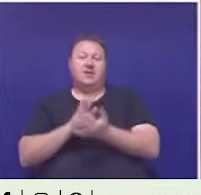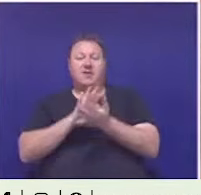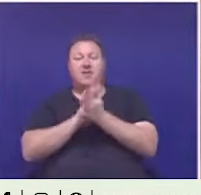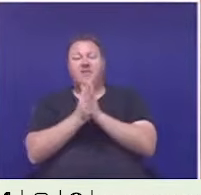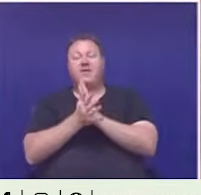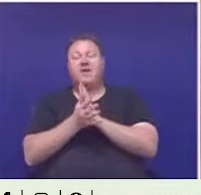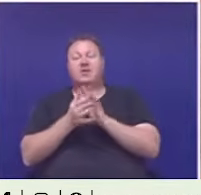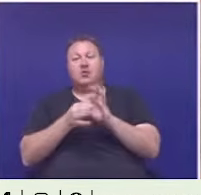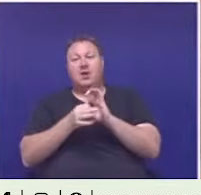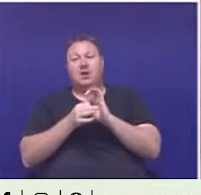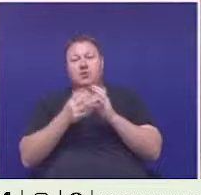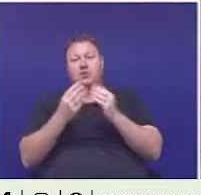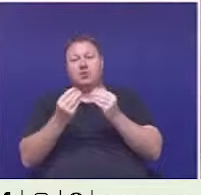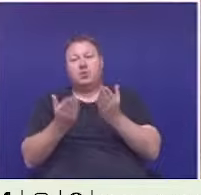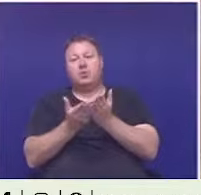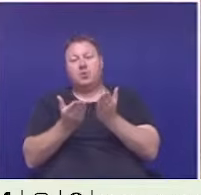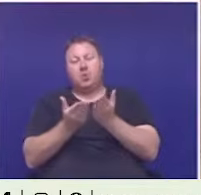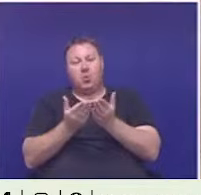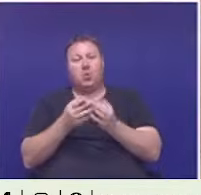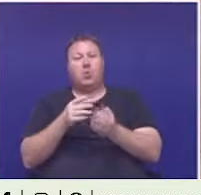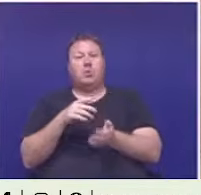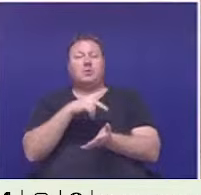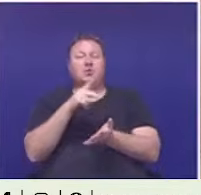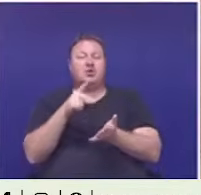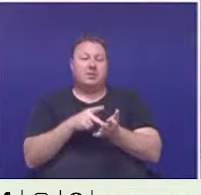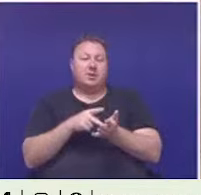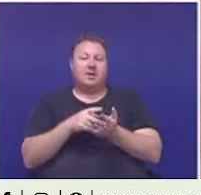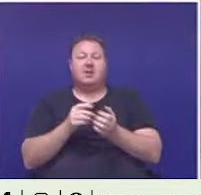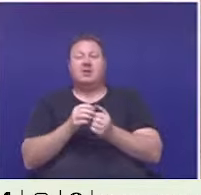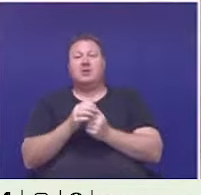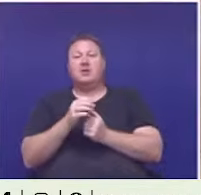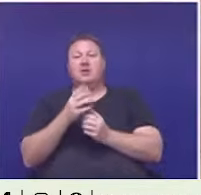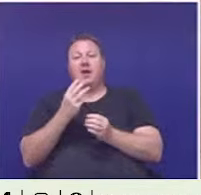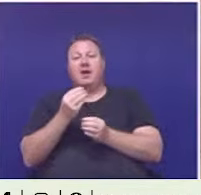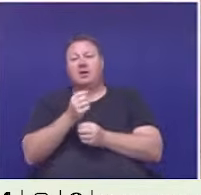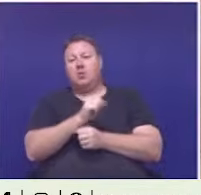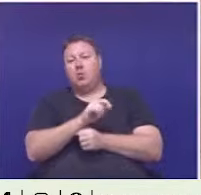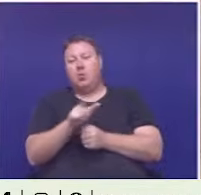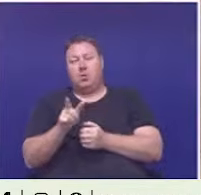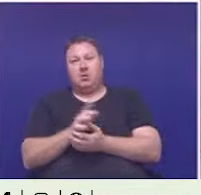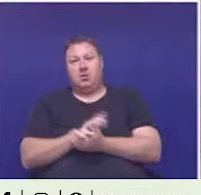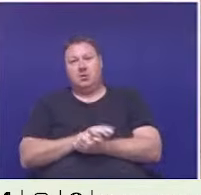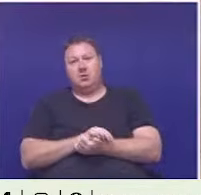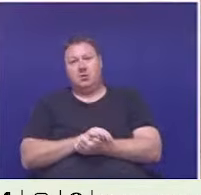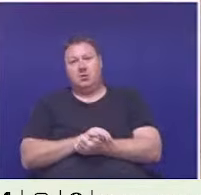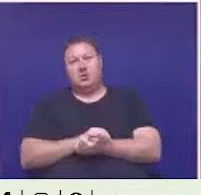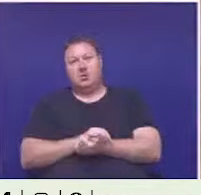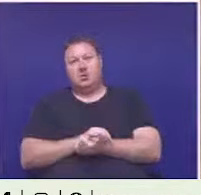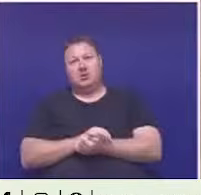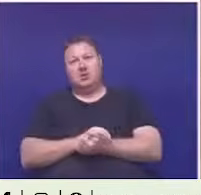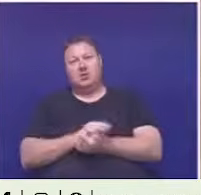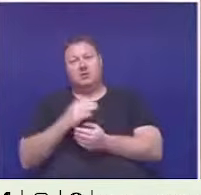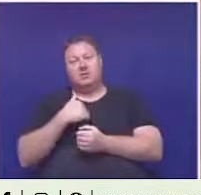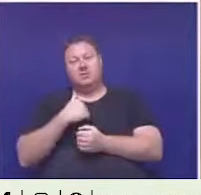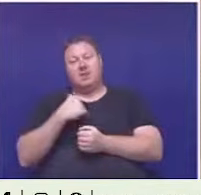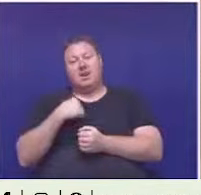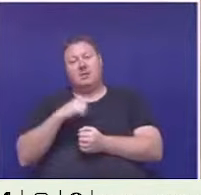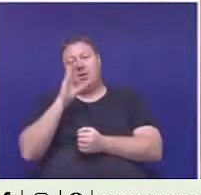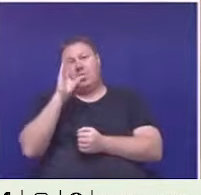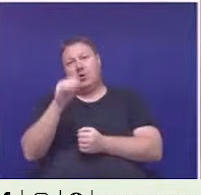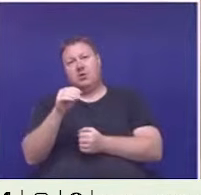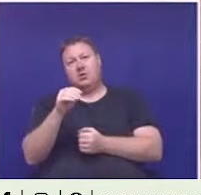with the school principal, with everything. And I want to ask you, will